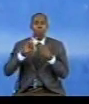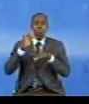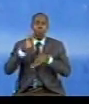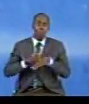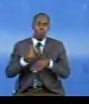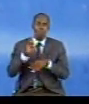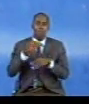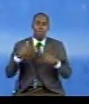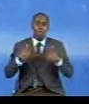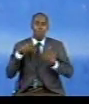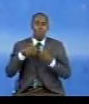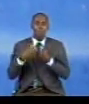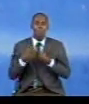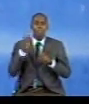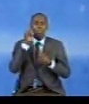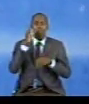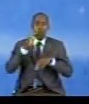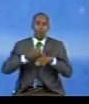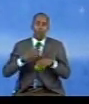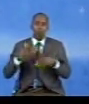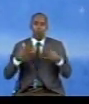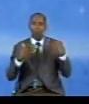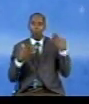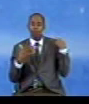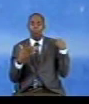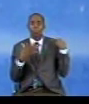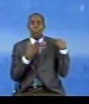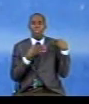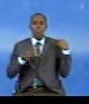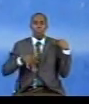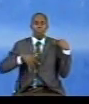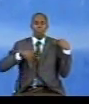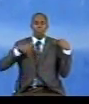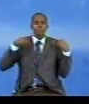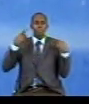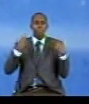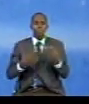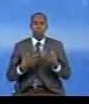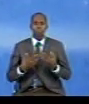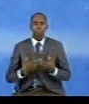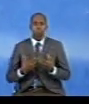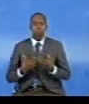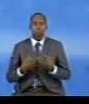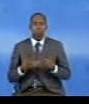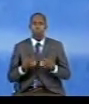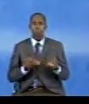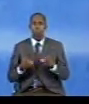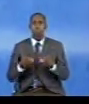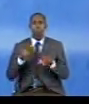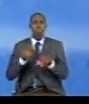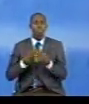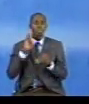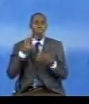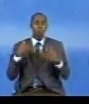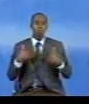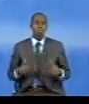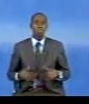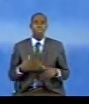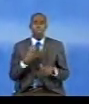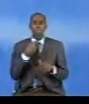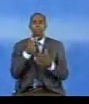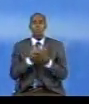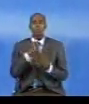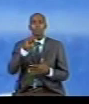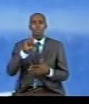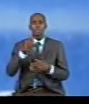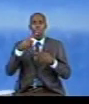there, I see the vibration of the part of my body was serious more than ever. I said, yes, the power has jammed this